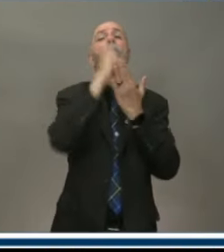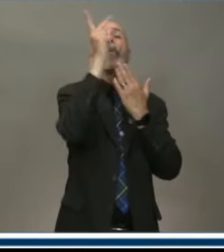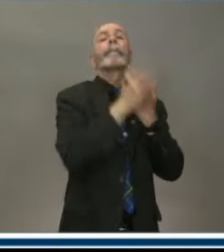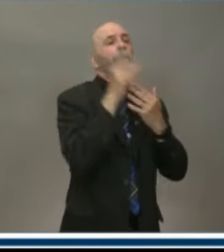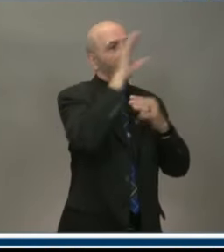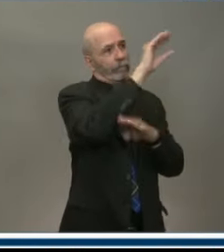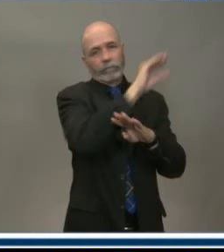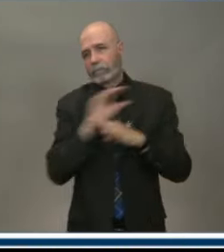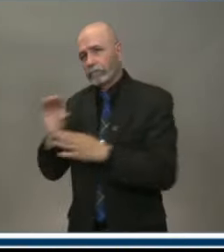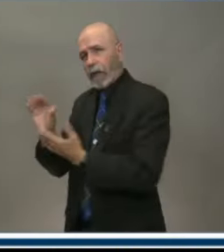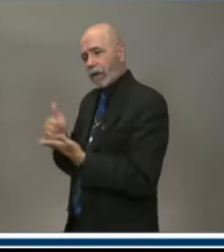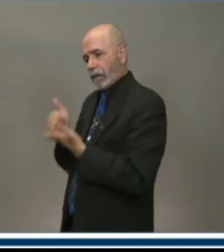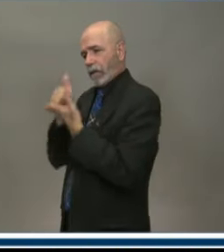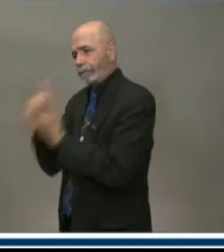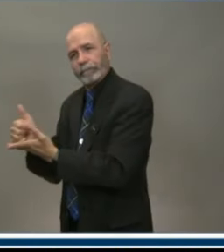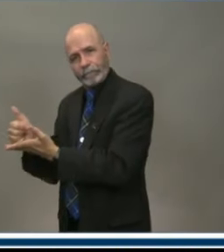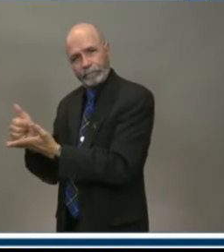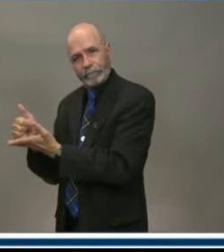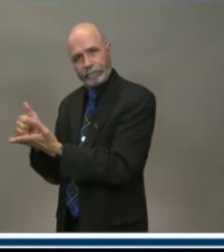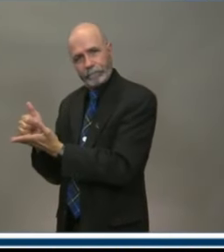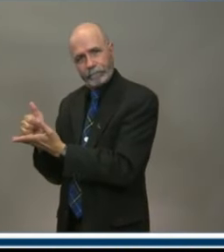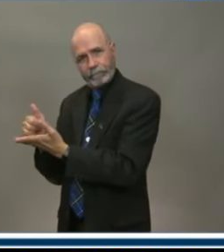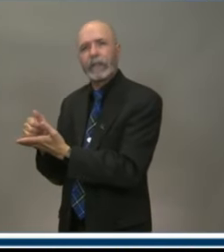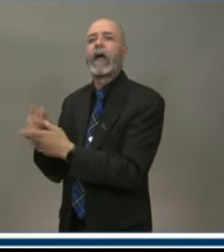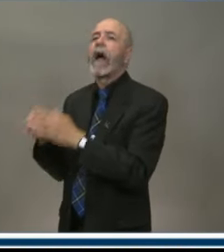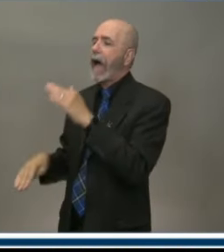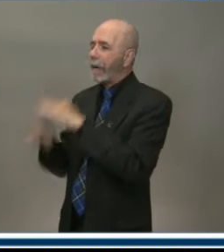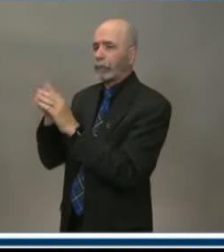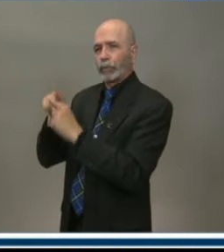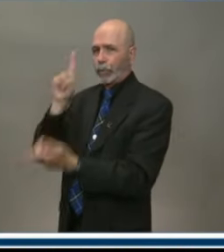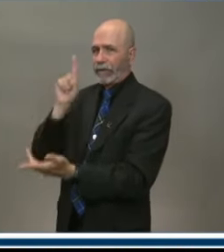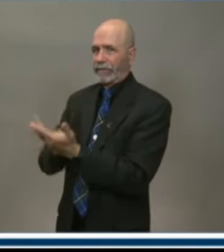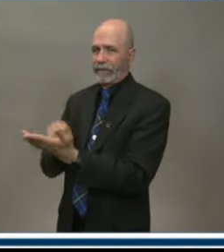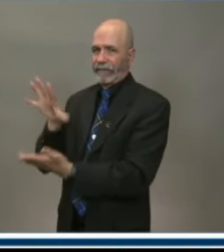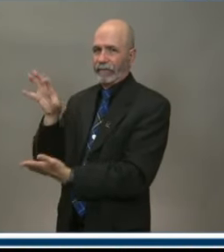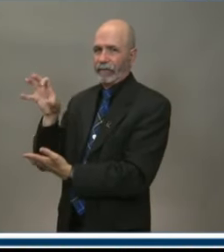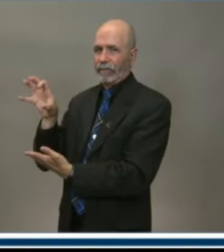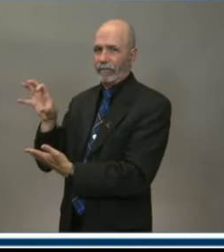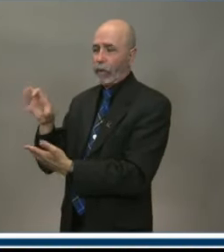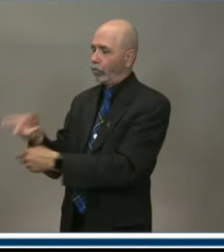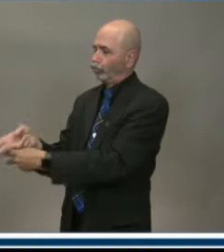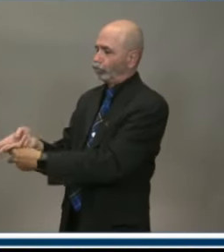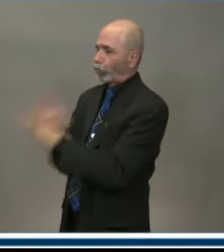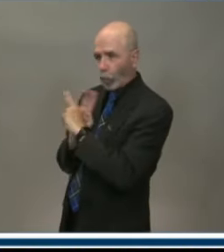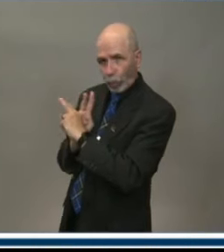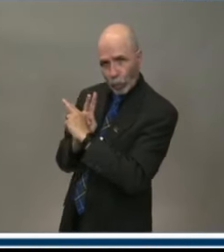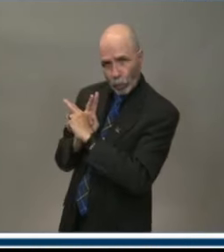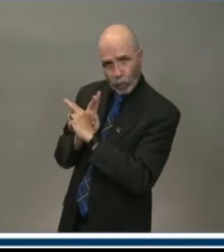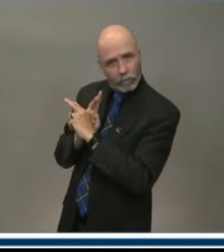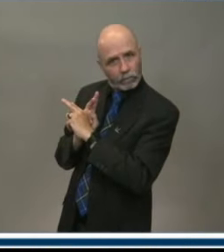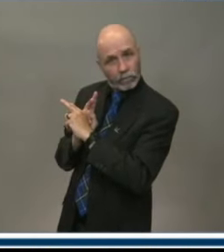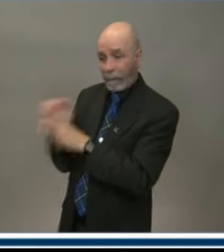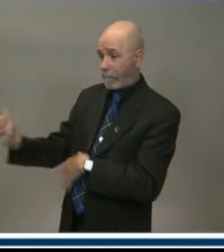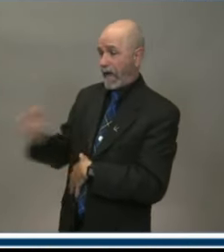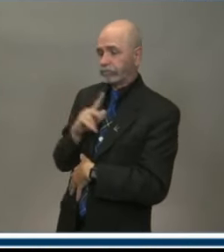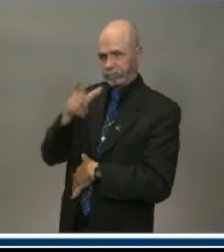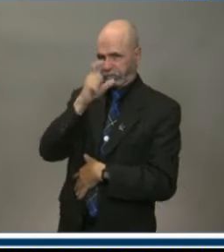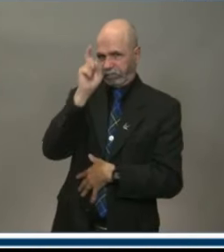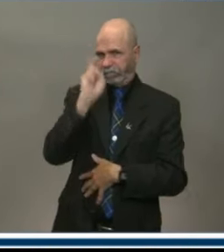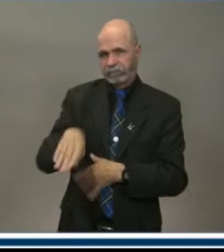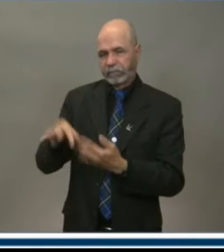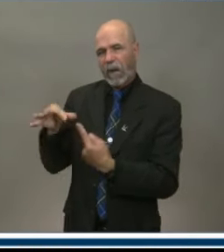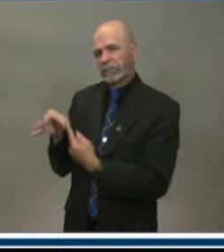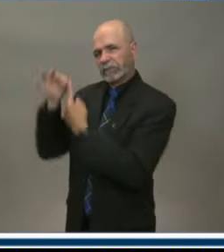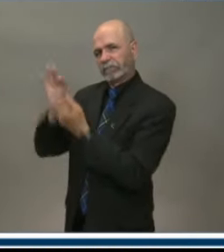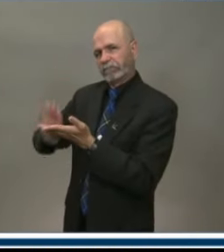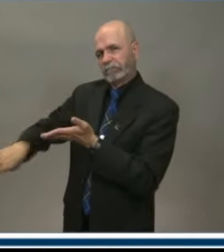the of up to 1,500 would be a forgivable loan, and the loan in itself could potentially